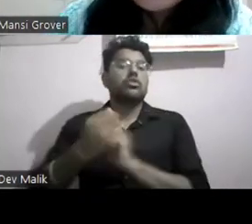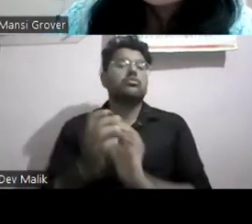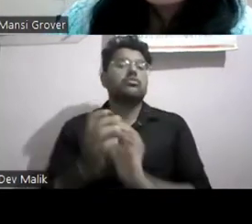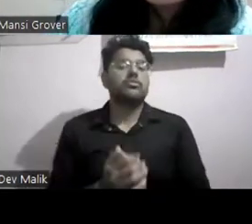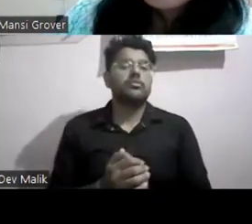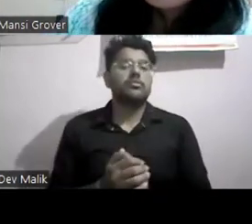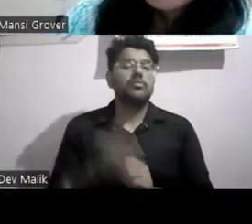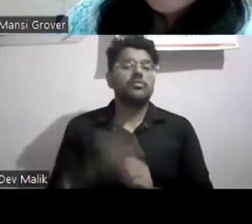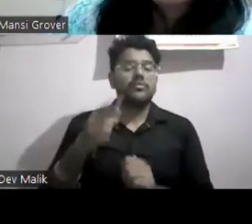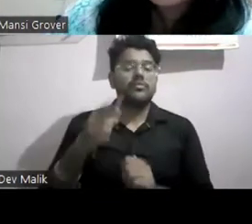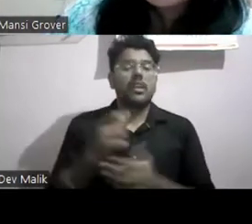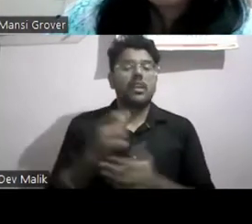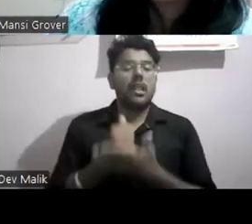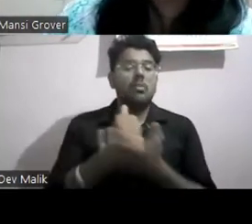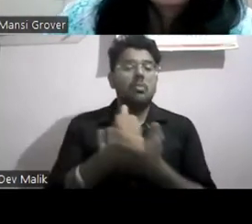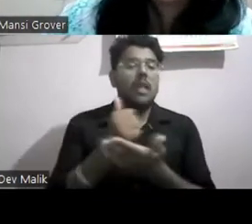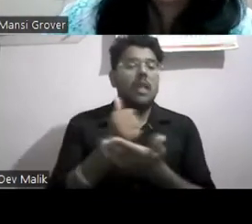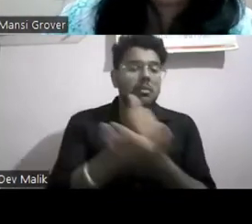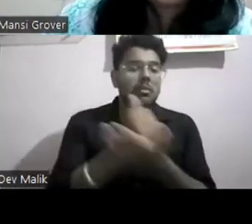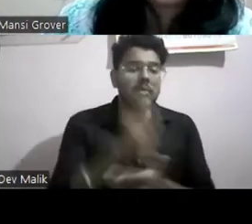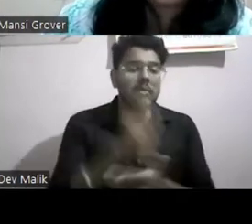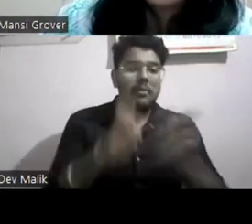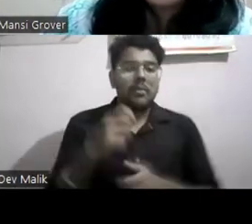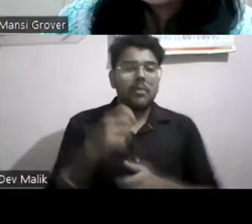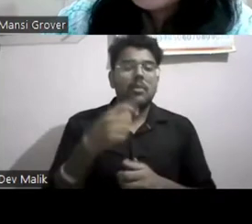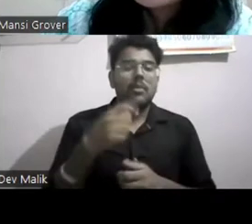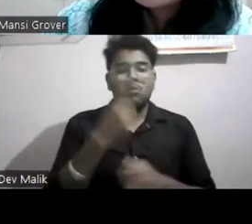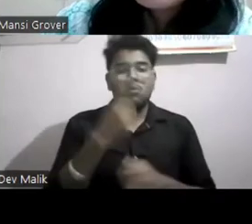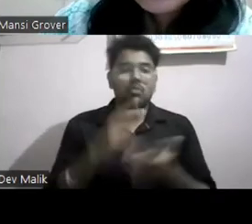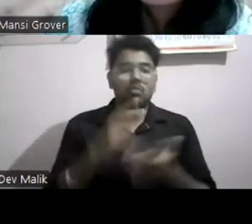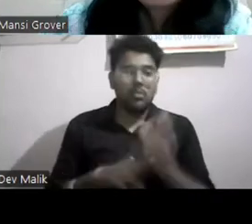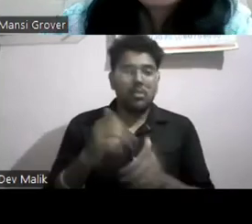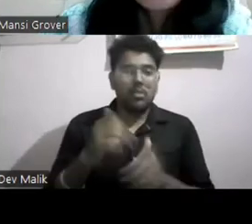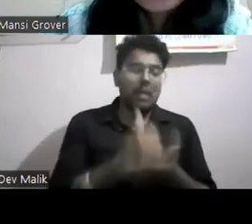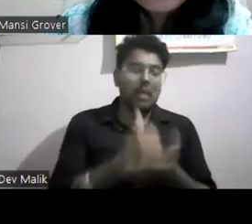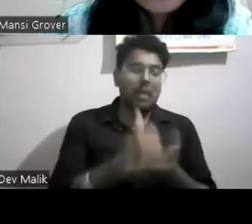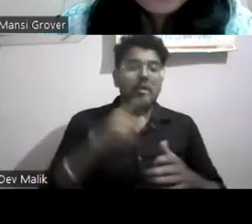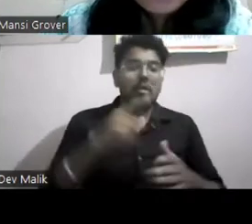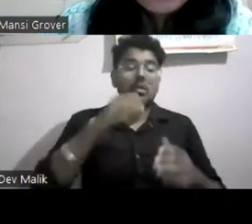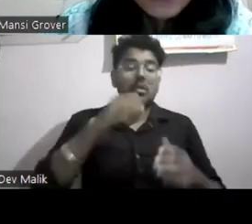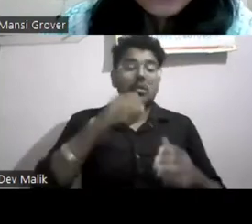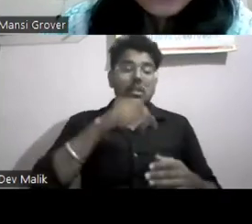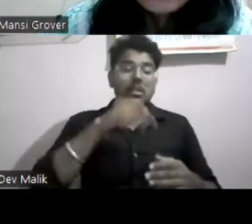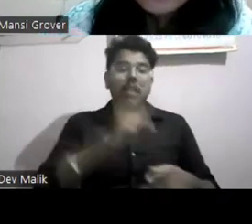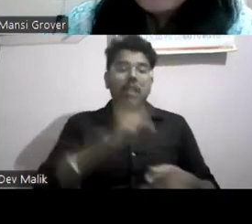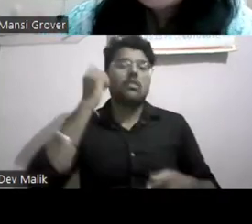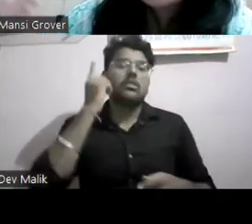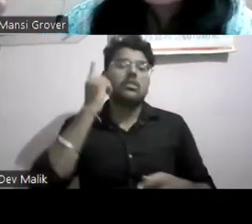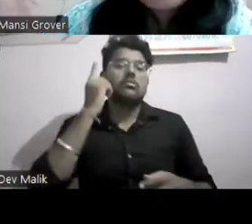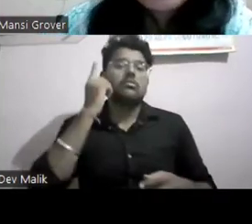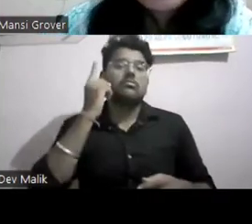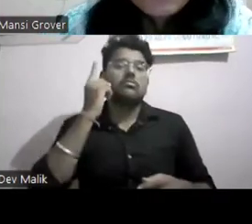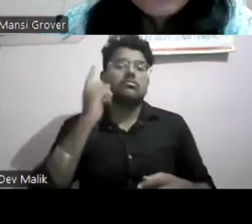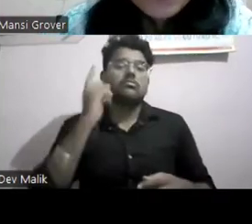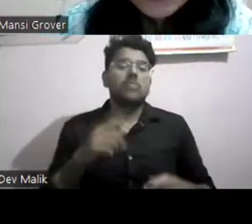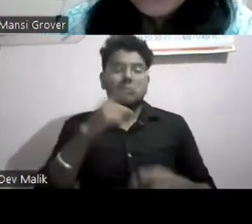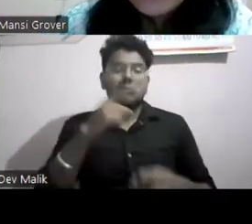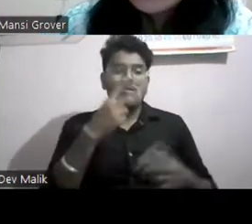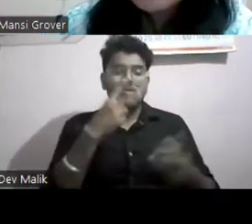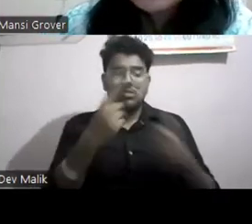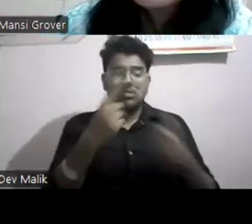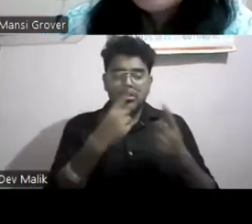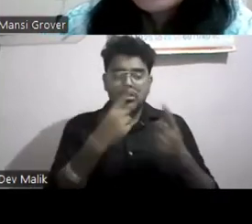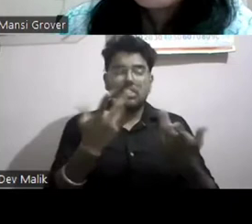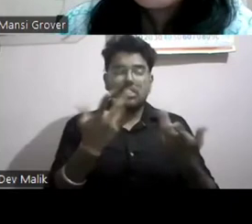who would, you know, help the able-bodied people to understand themselves, right? To measure themselves. So